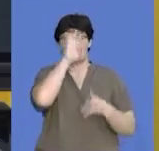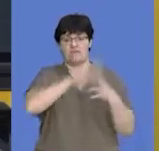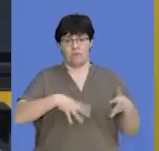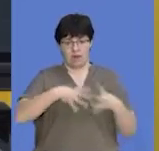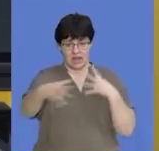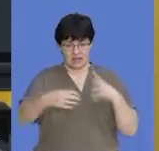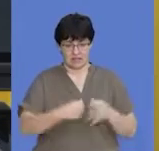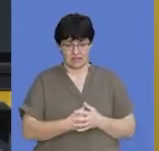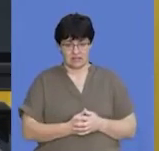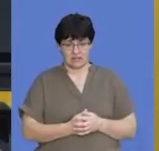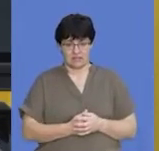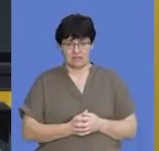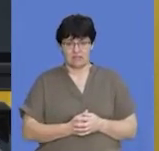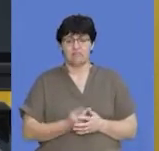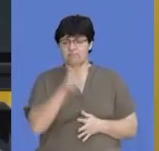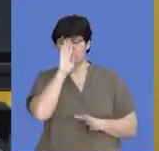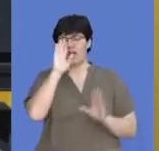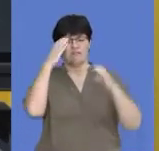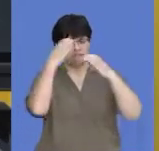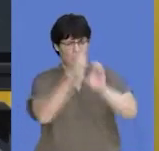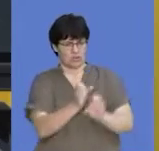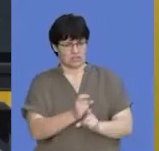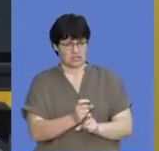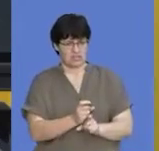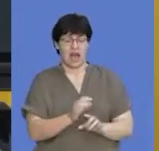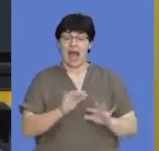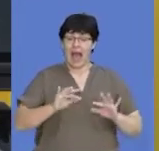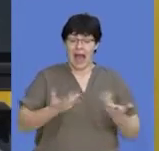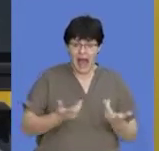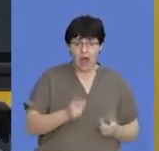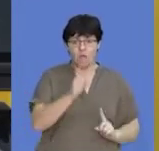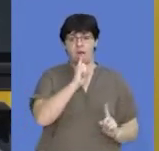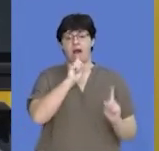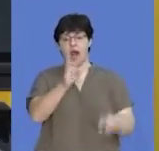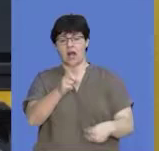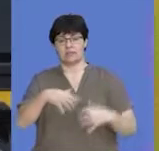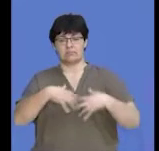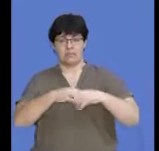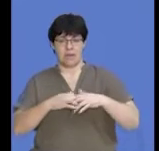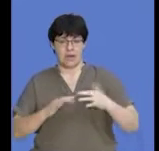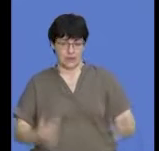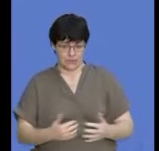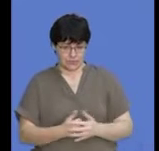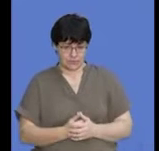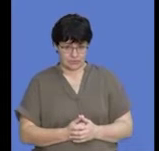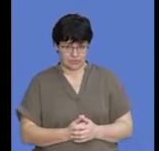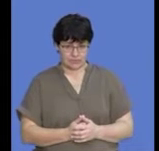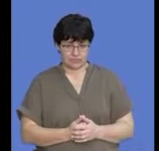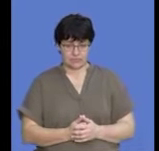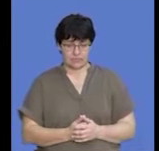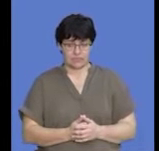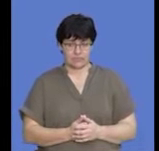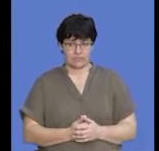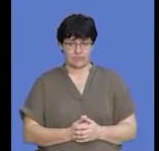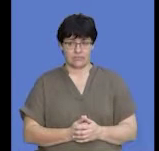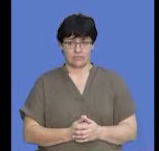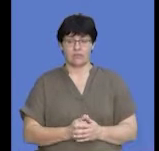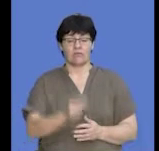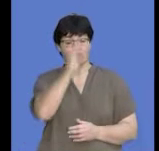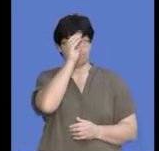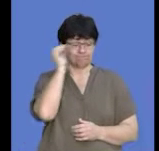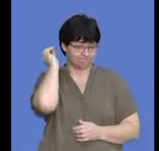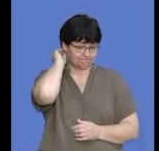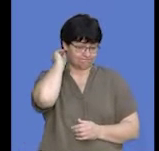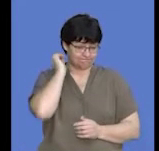formula. Let's pay careful attention to how your answer should be laid out. It's as follows. Note